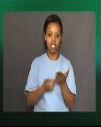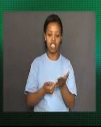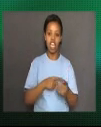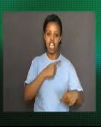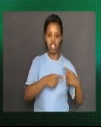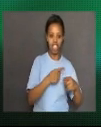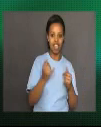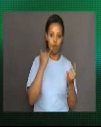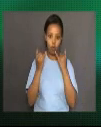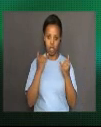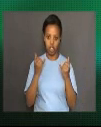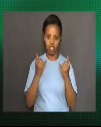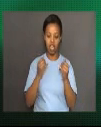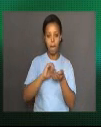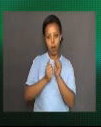genetic information.